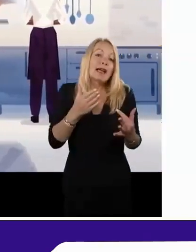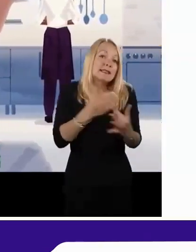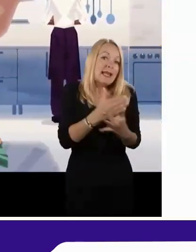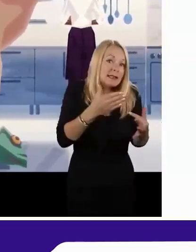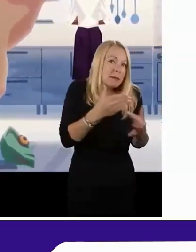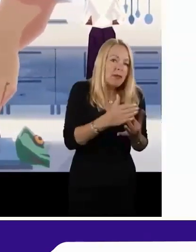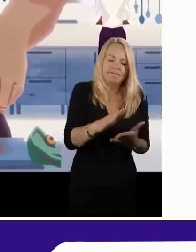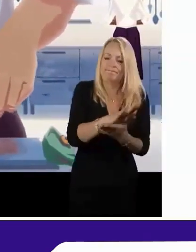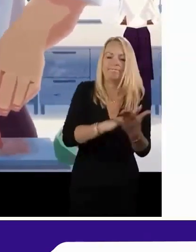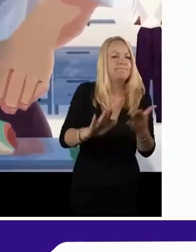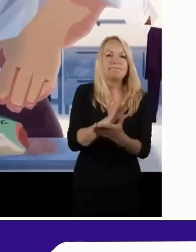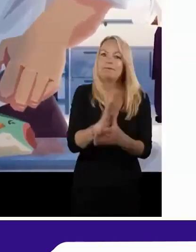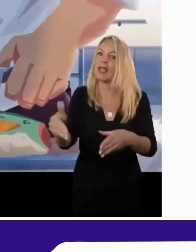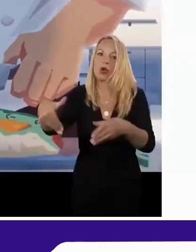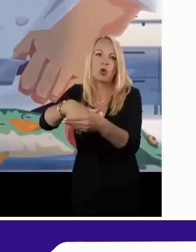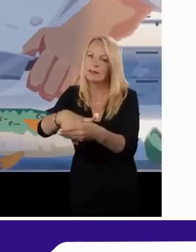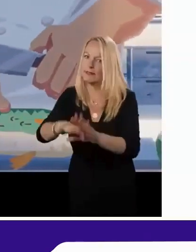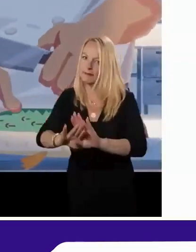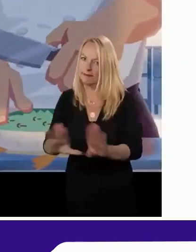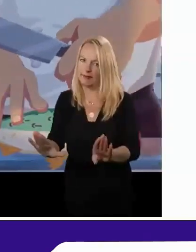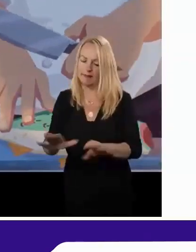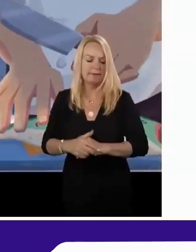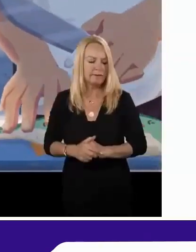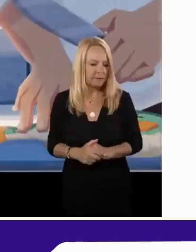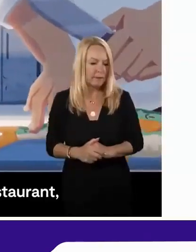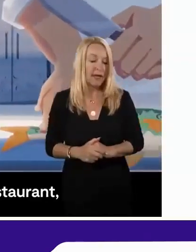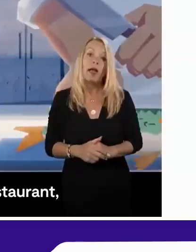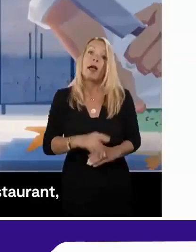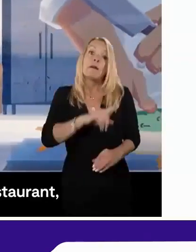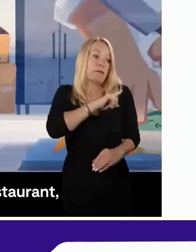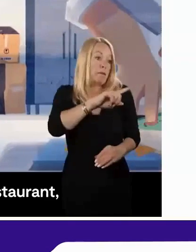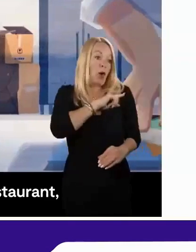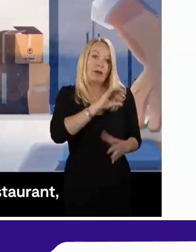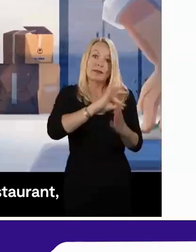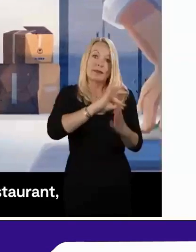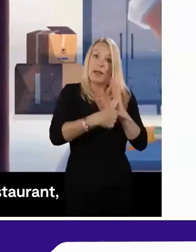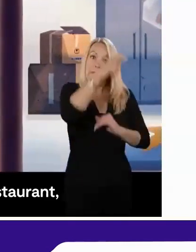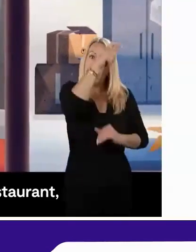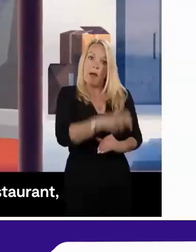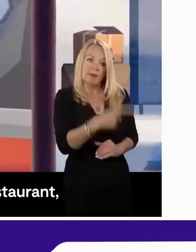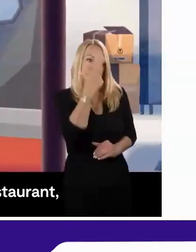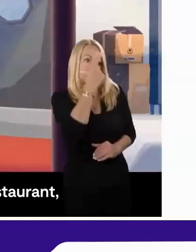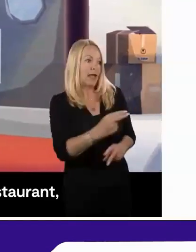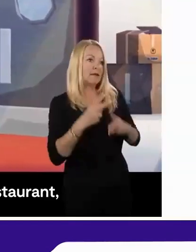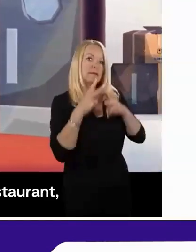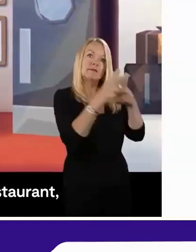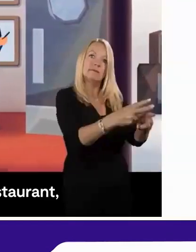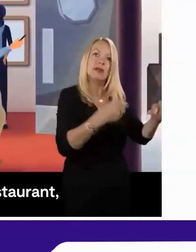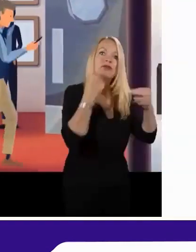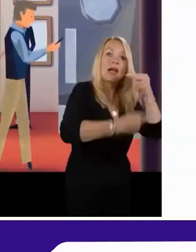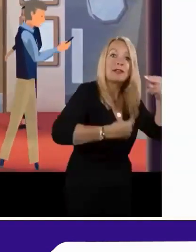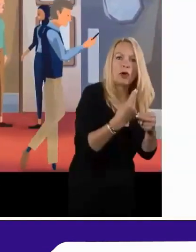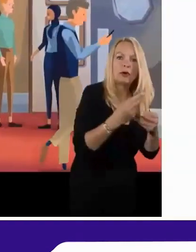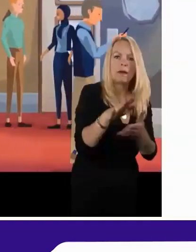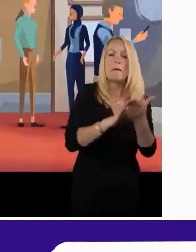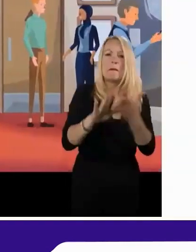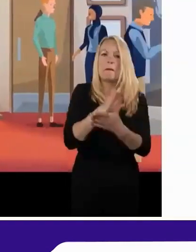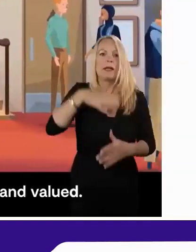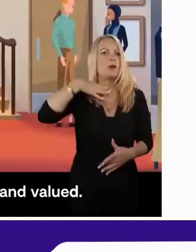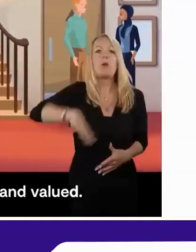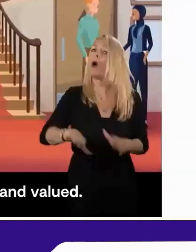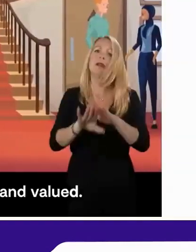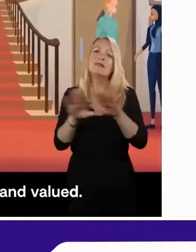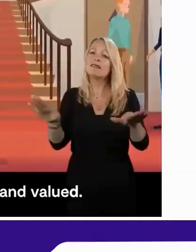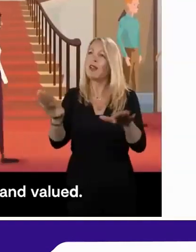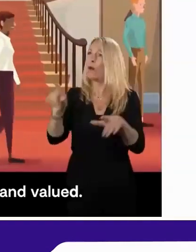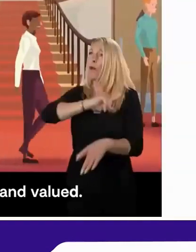it's accessible, it doesn't mean it's inclusive. In other words, just because the disabled person can visit the restaurant, it doesn't mean they